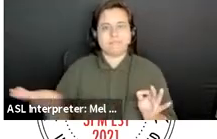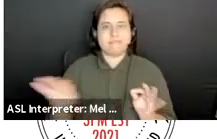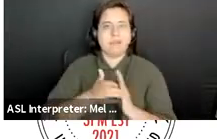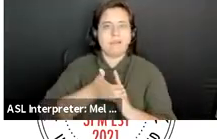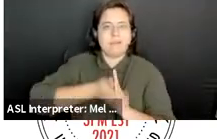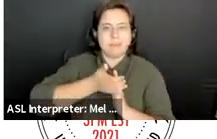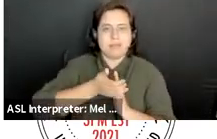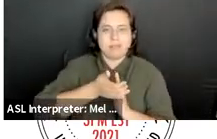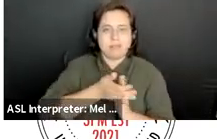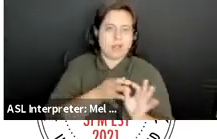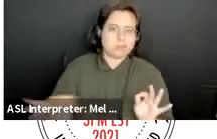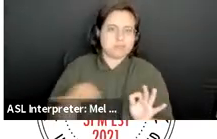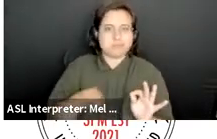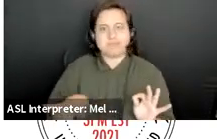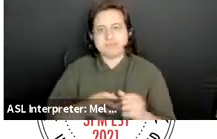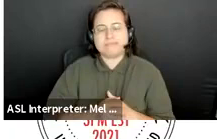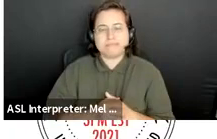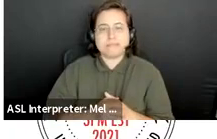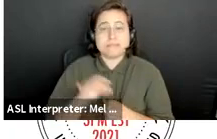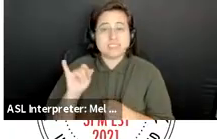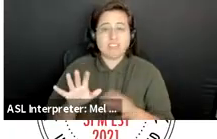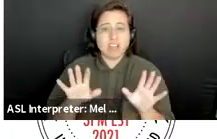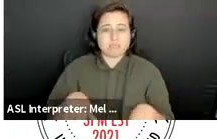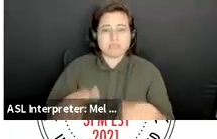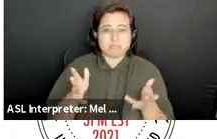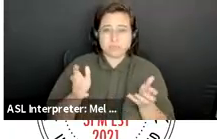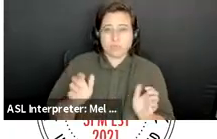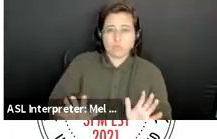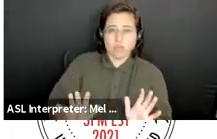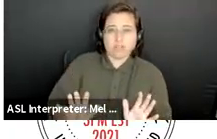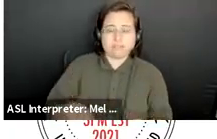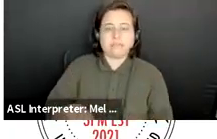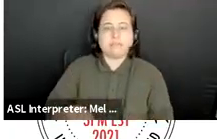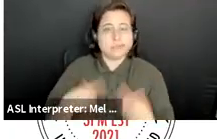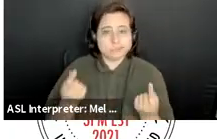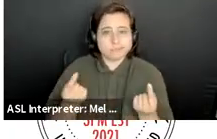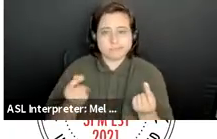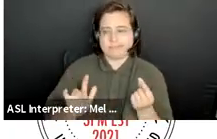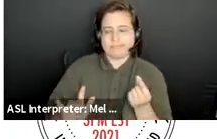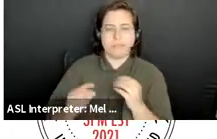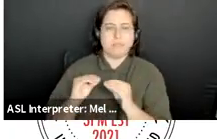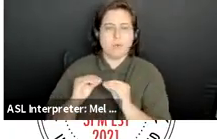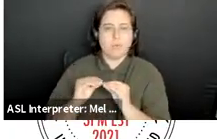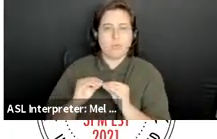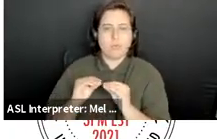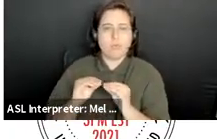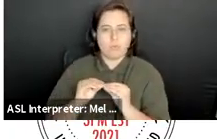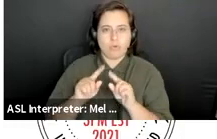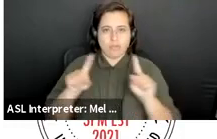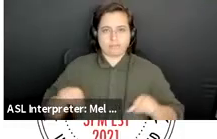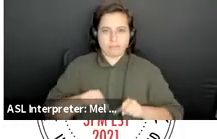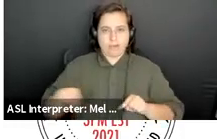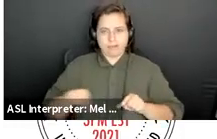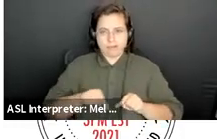automatically on your screen. If you would like to disable the chat transcript, please click More on the bottom of the Zoom window